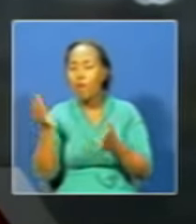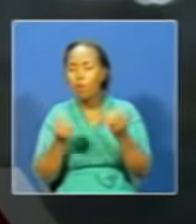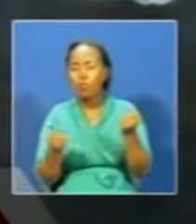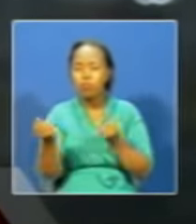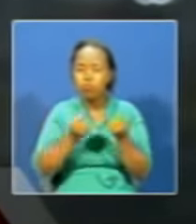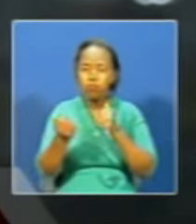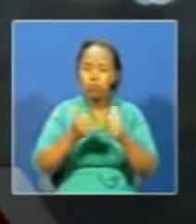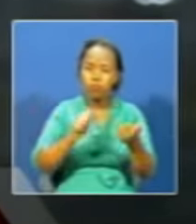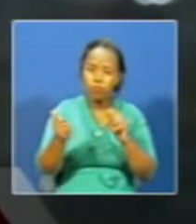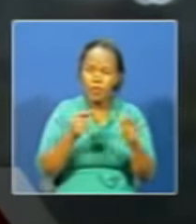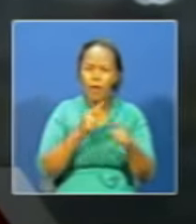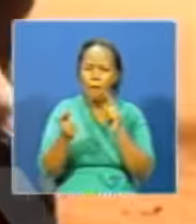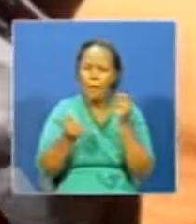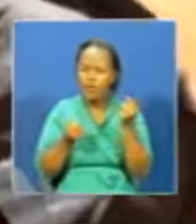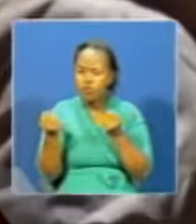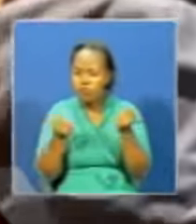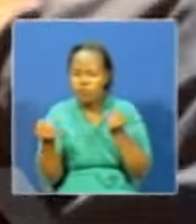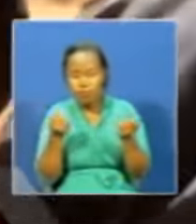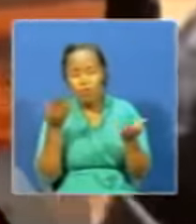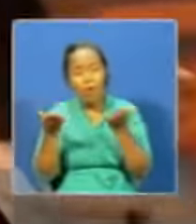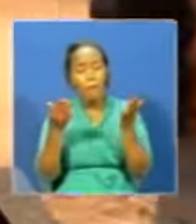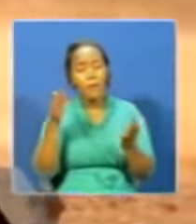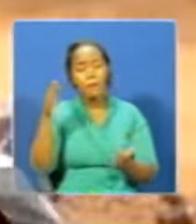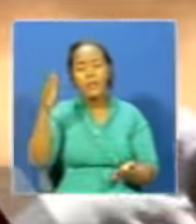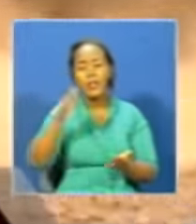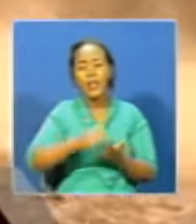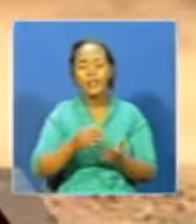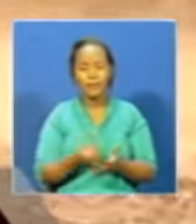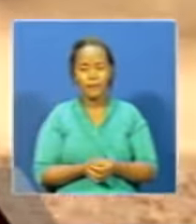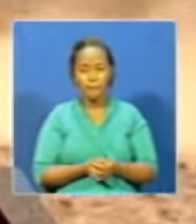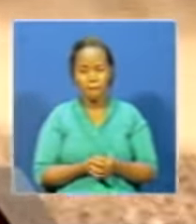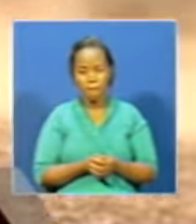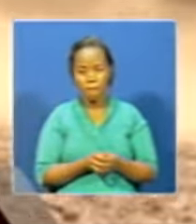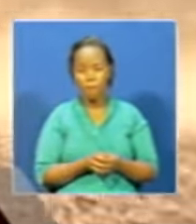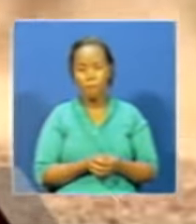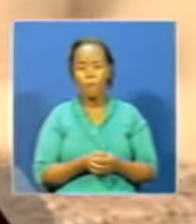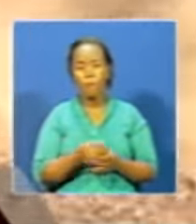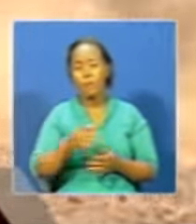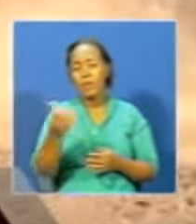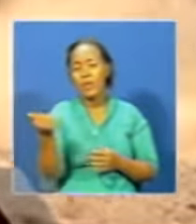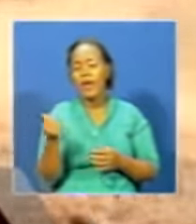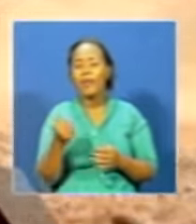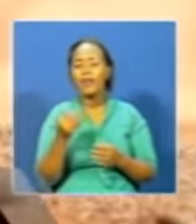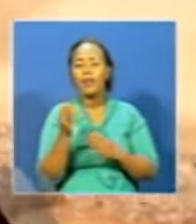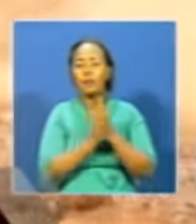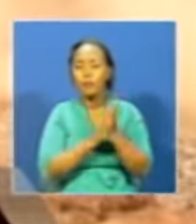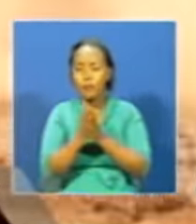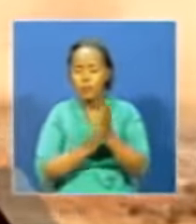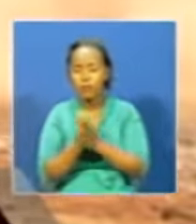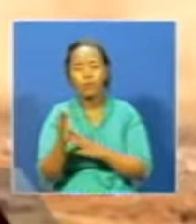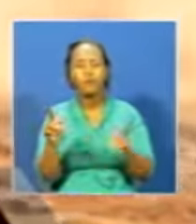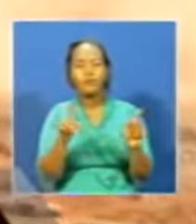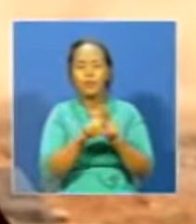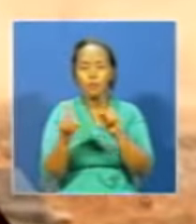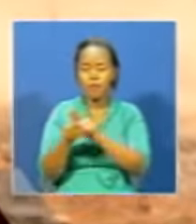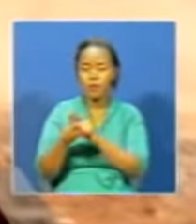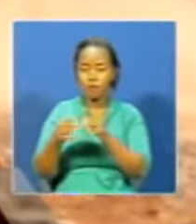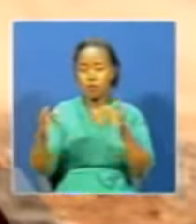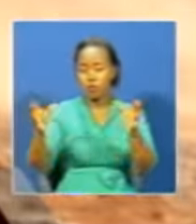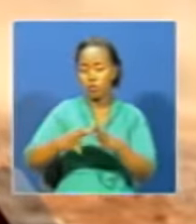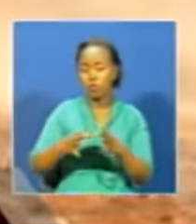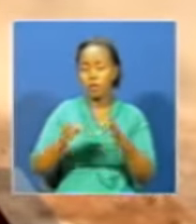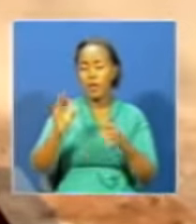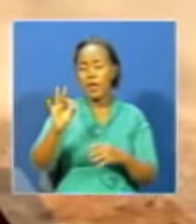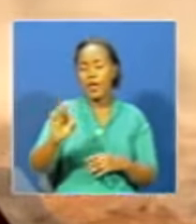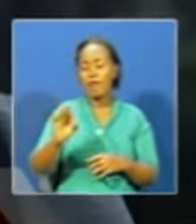speed maybe going to be a bit less than we are used to. Meanwhile, Ott Tanak is determined to follow a different strategy for the remainder of the FIA World